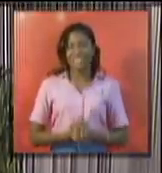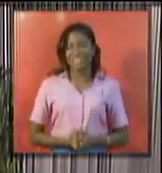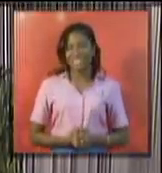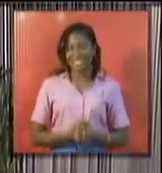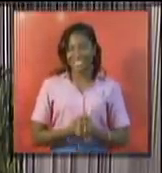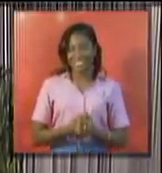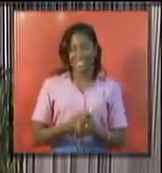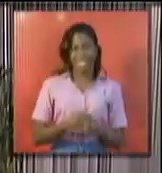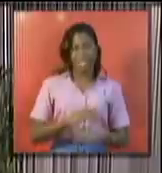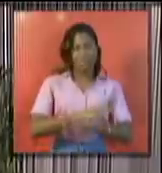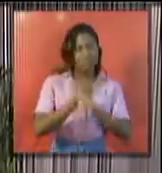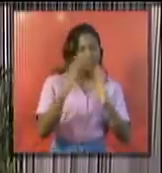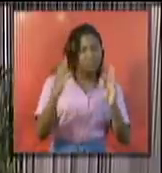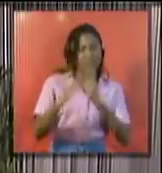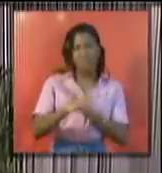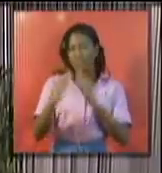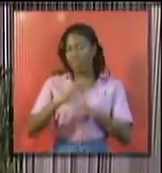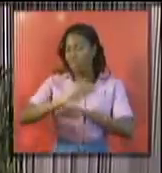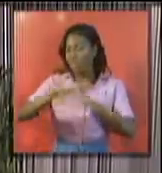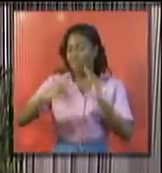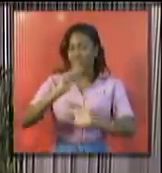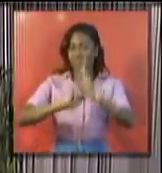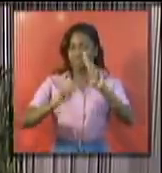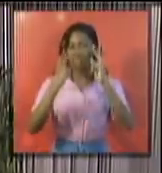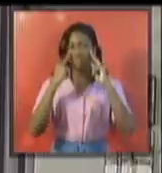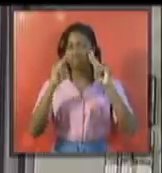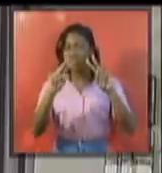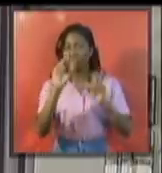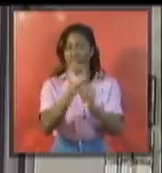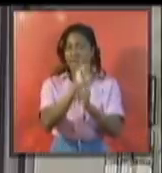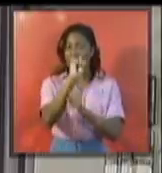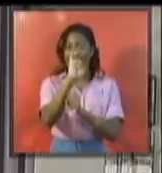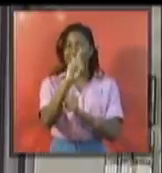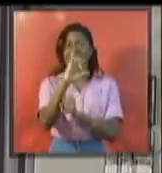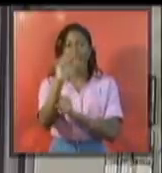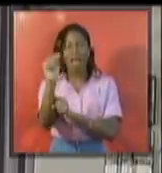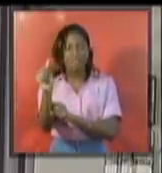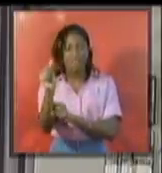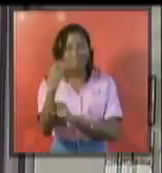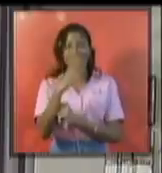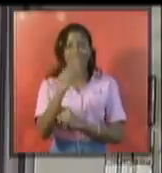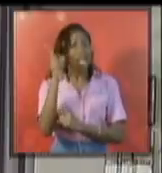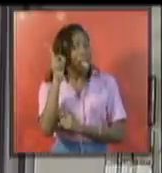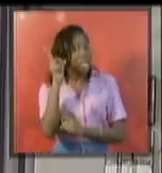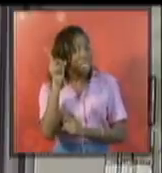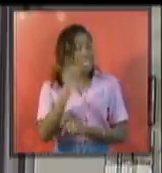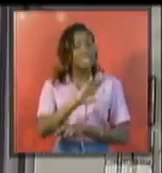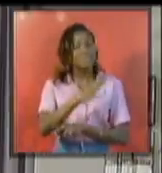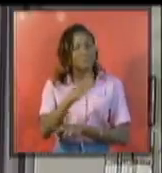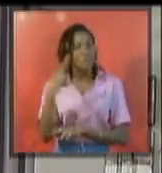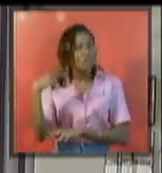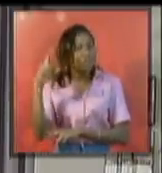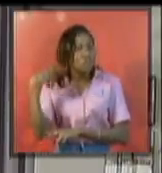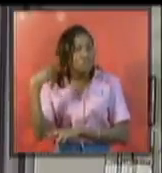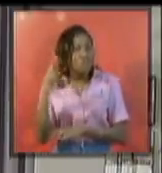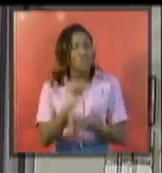Dr. Hines. Very good morning to ladies and gentlemen of the media and to all persons listening on the various platforms and viewing on